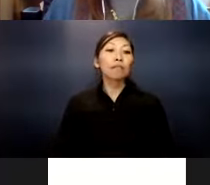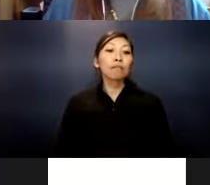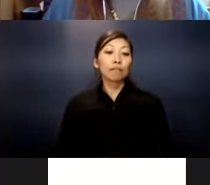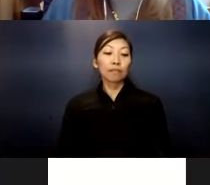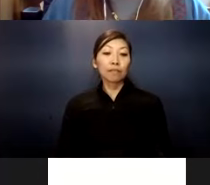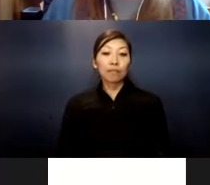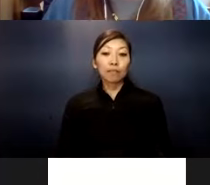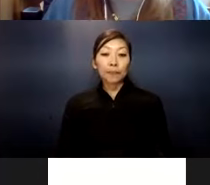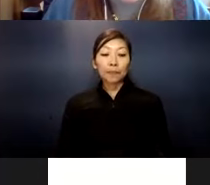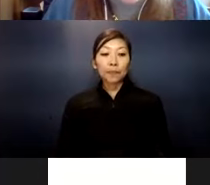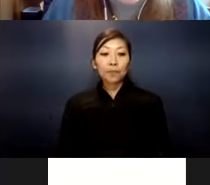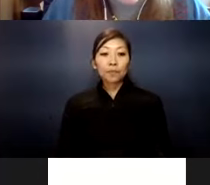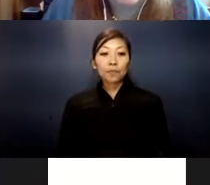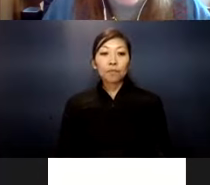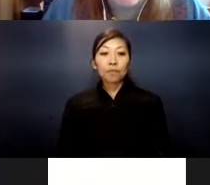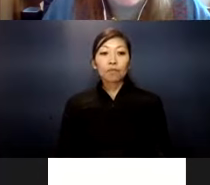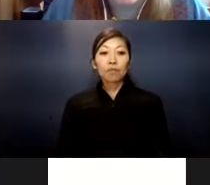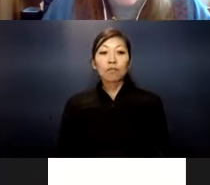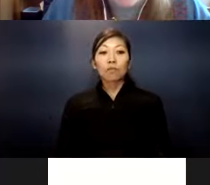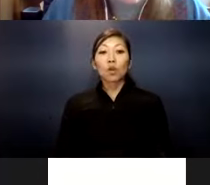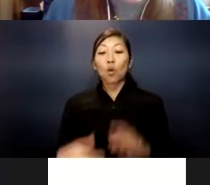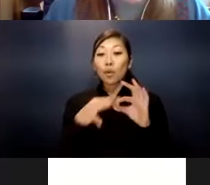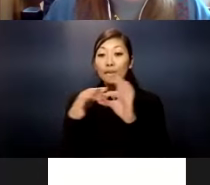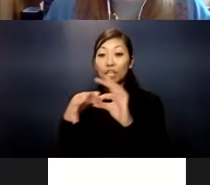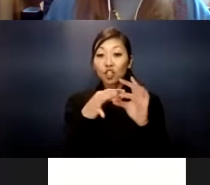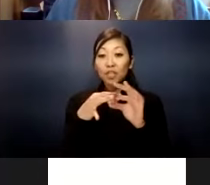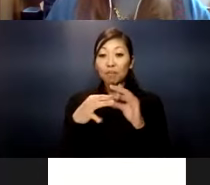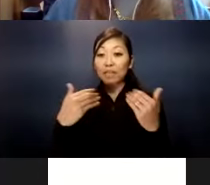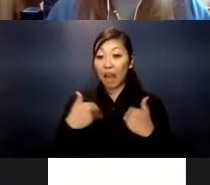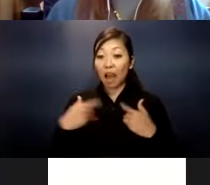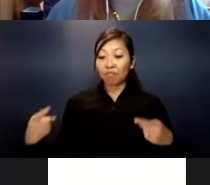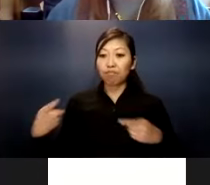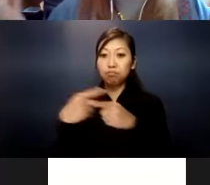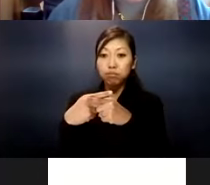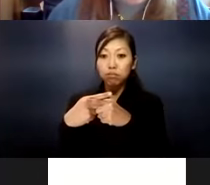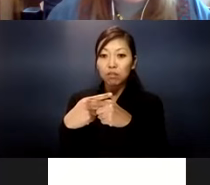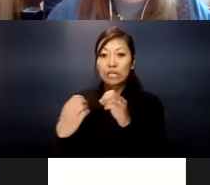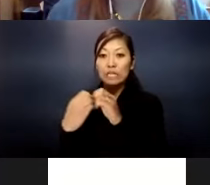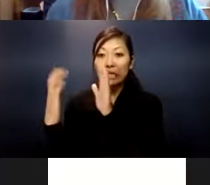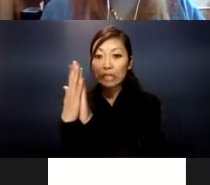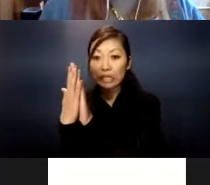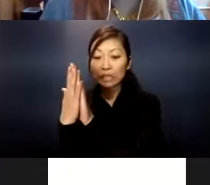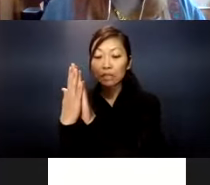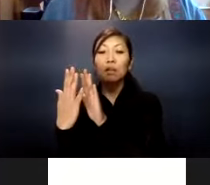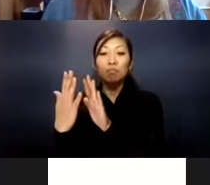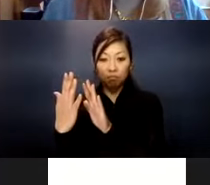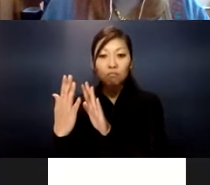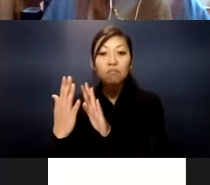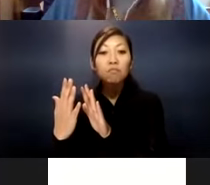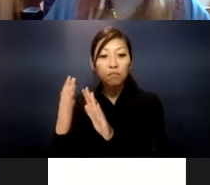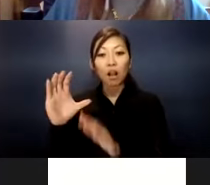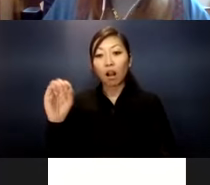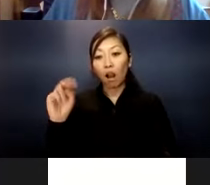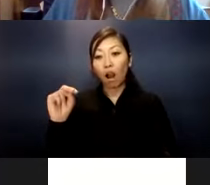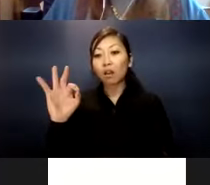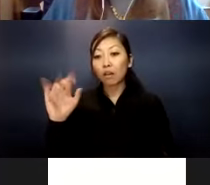I want to talk about conflict in relationships too. When we're talking about communication, we're also talking about conflict.